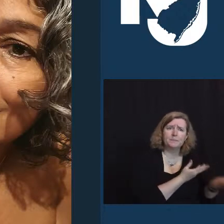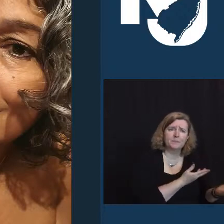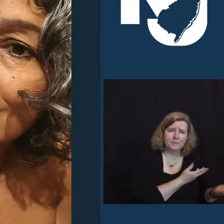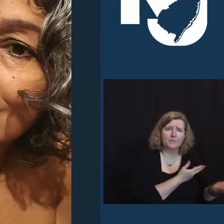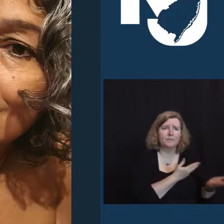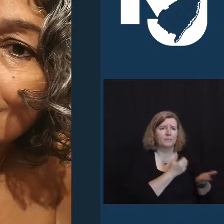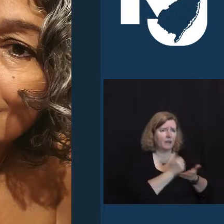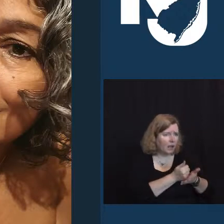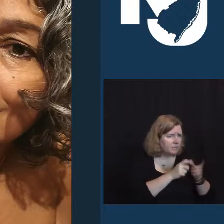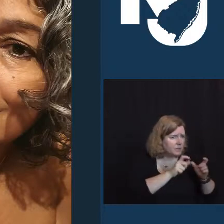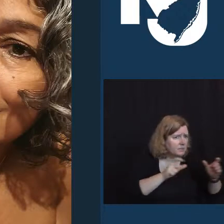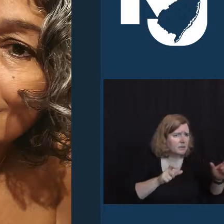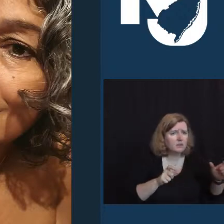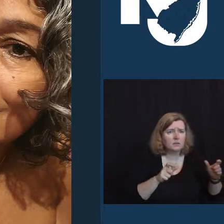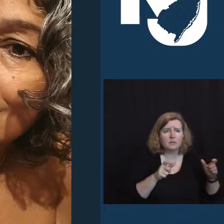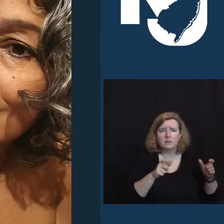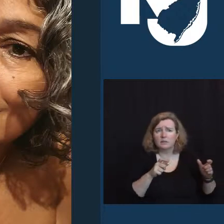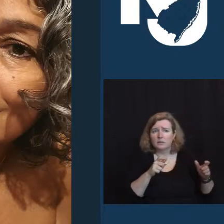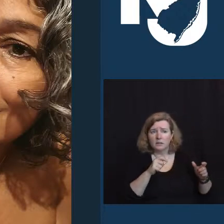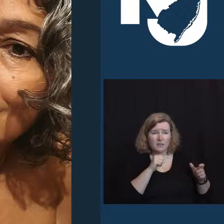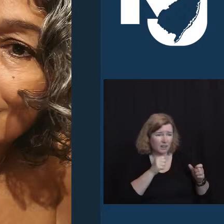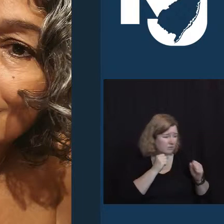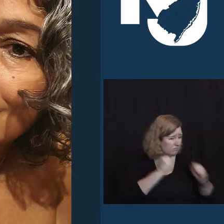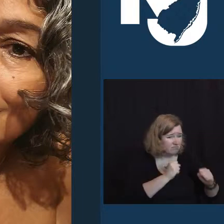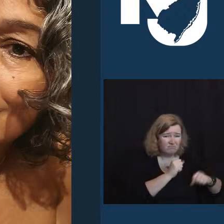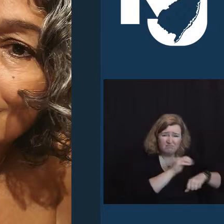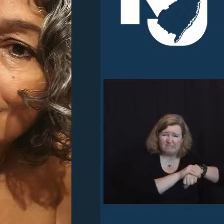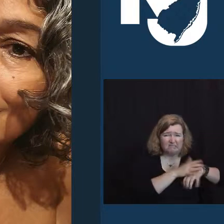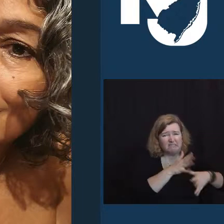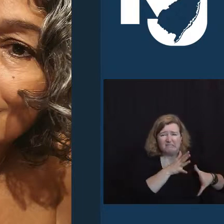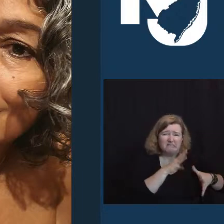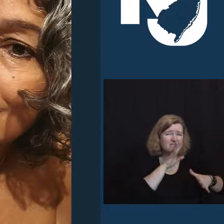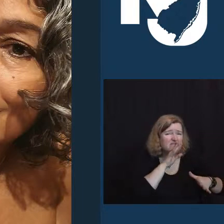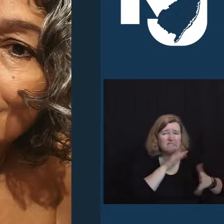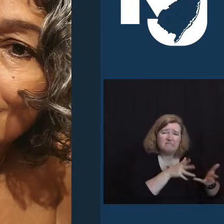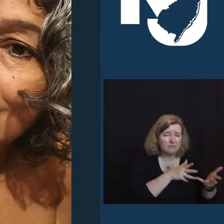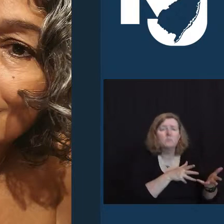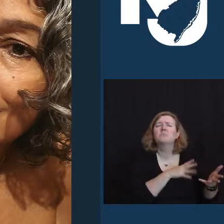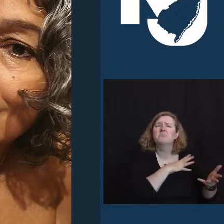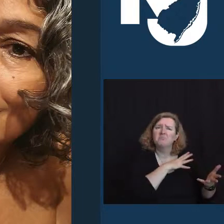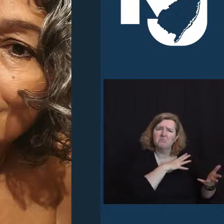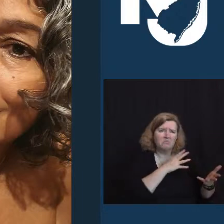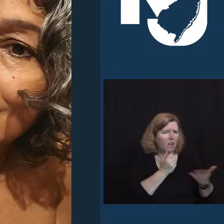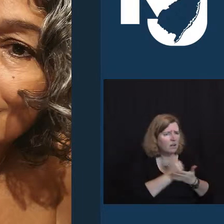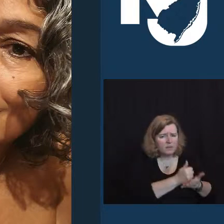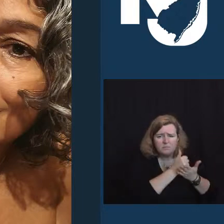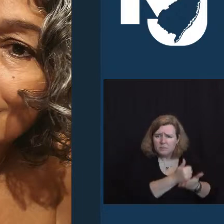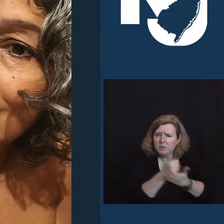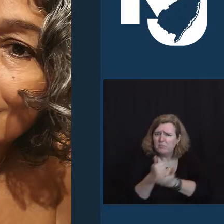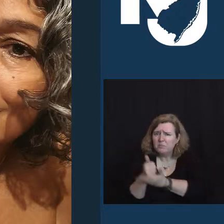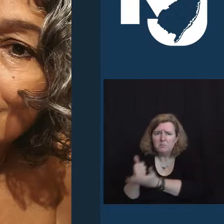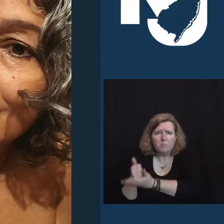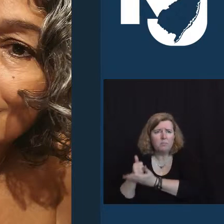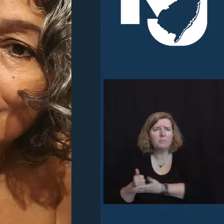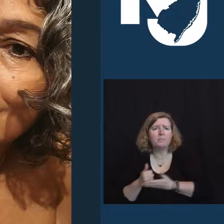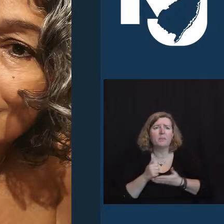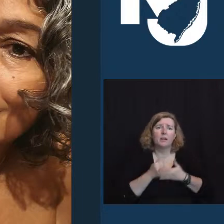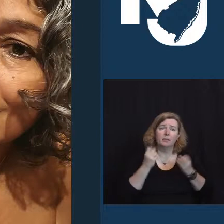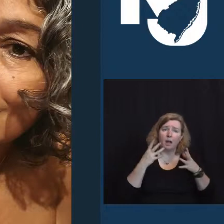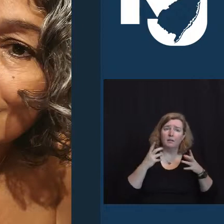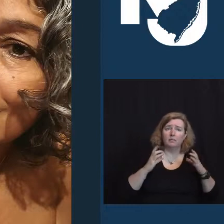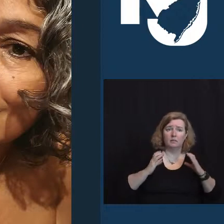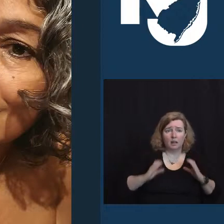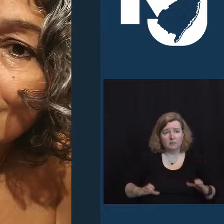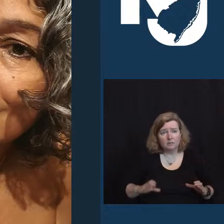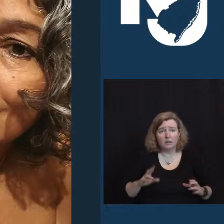hand and an open ear. For the past year, she's helped her clients apply for PPE loans and grants, and she's